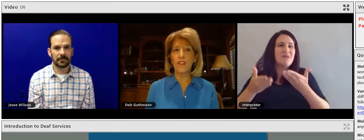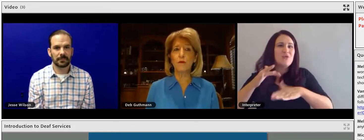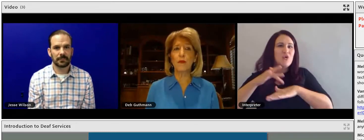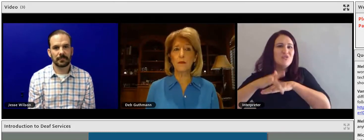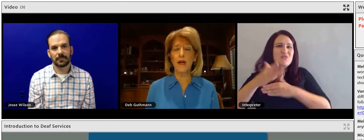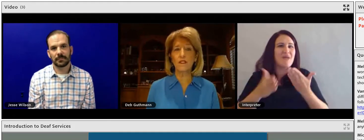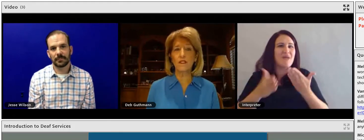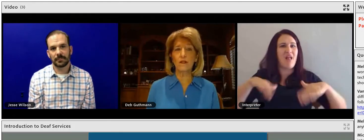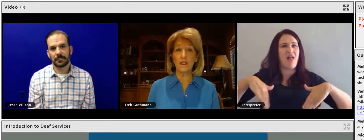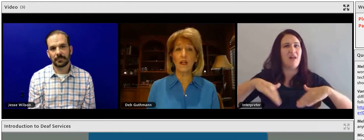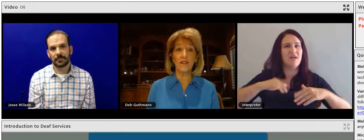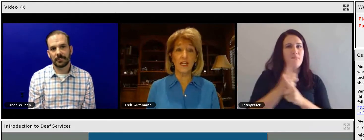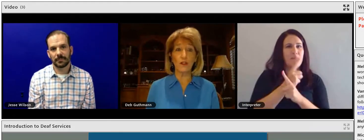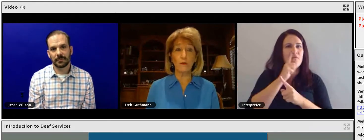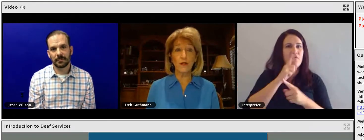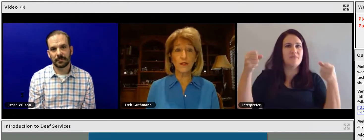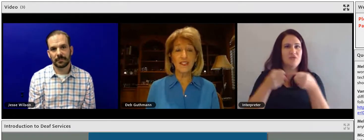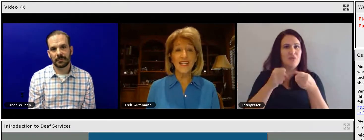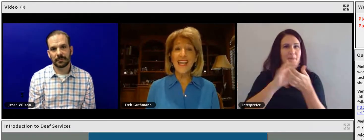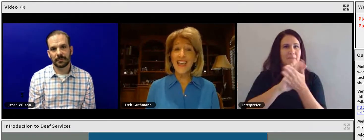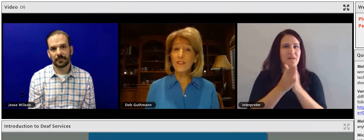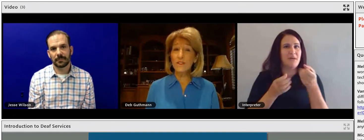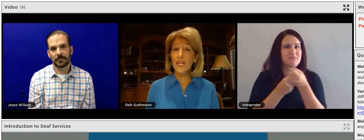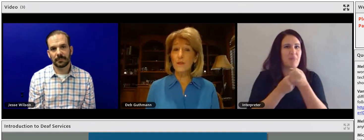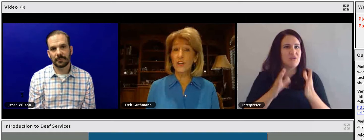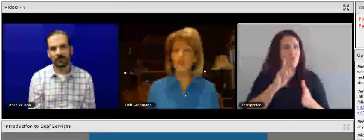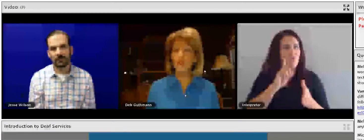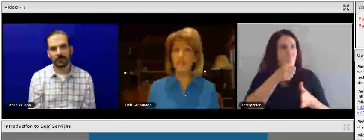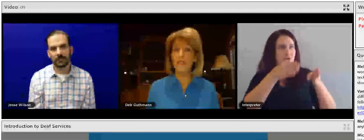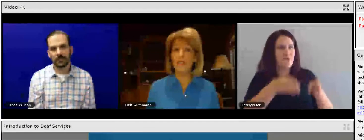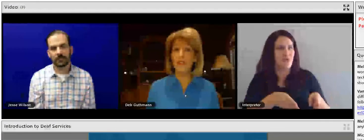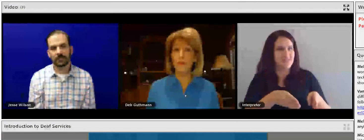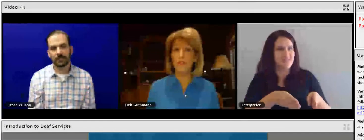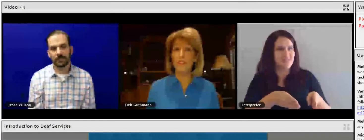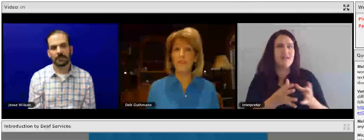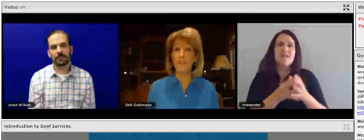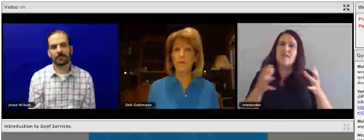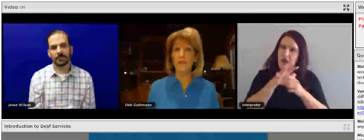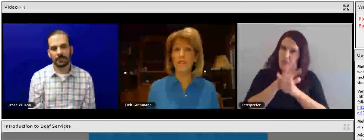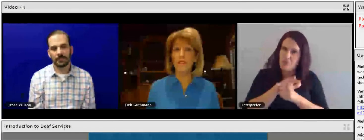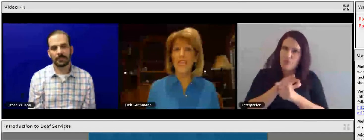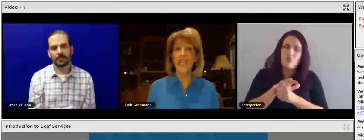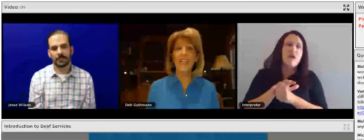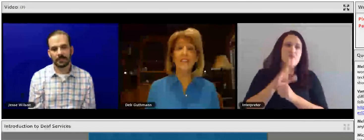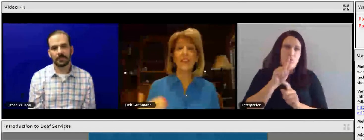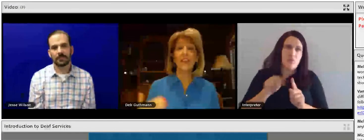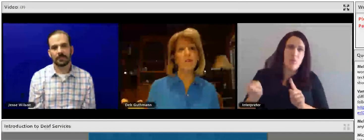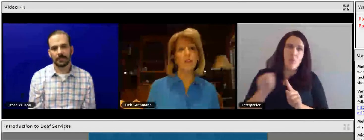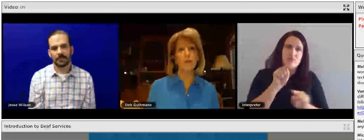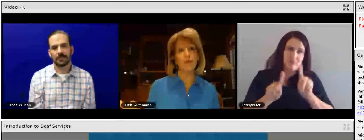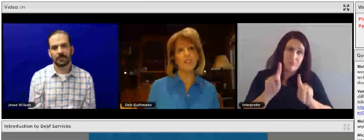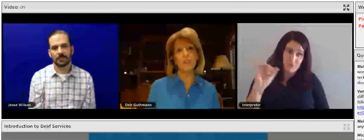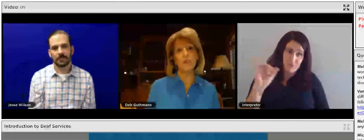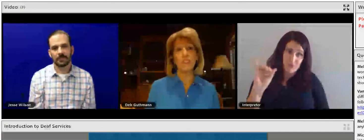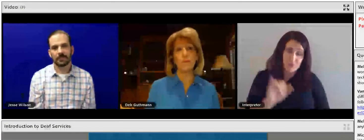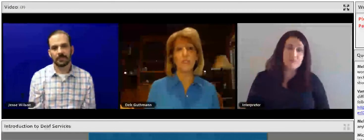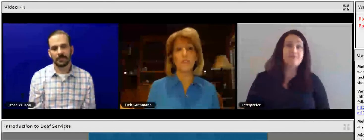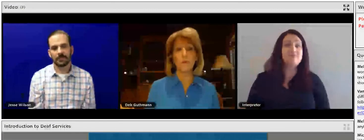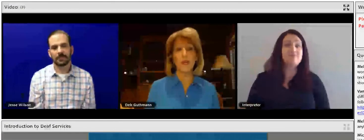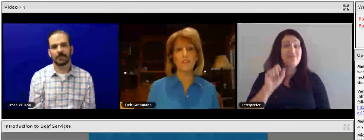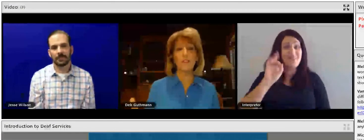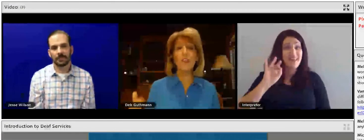be appropriate for them to be sponsors of another person, and there's a lot of pressure placed on those individuals. And if a